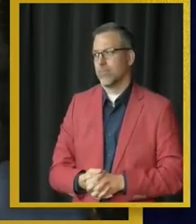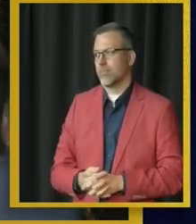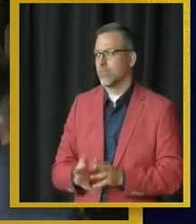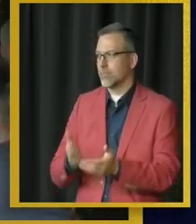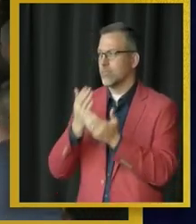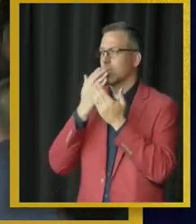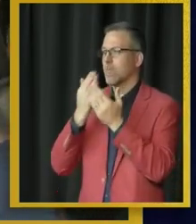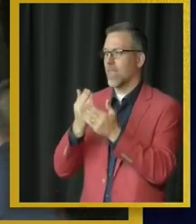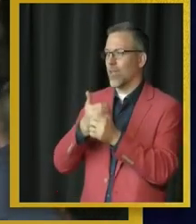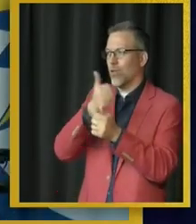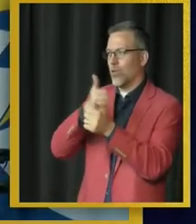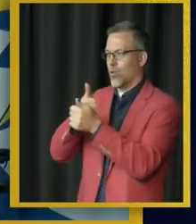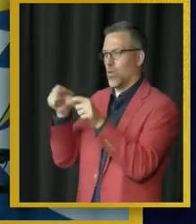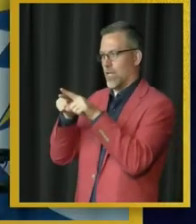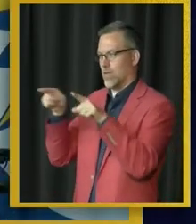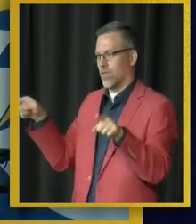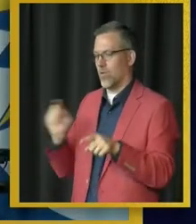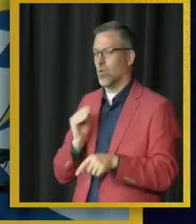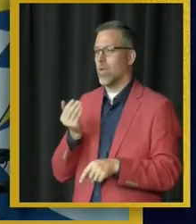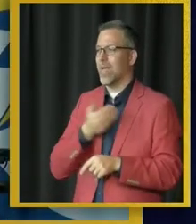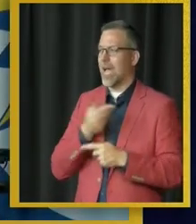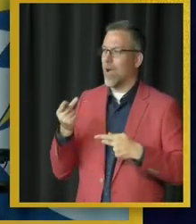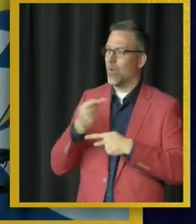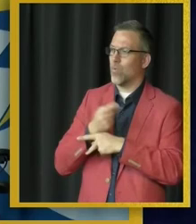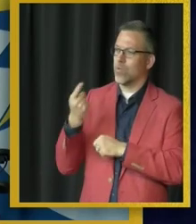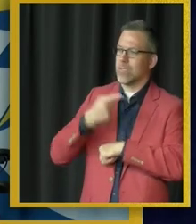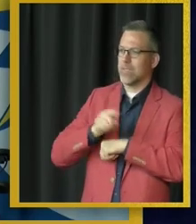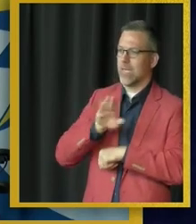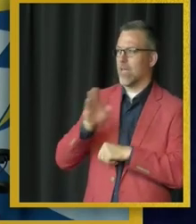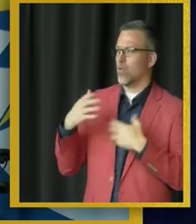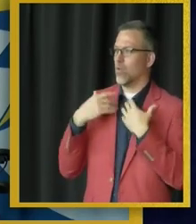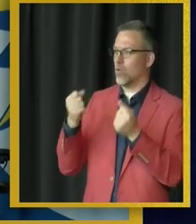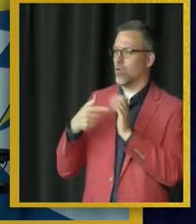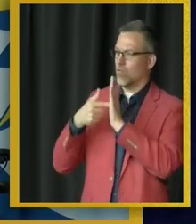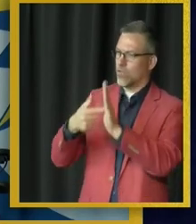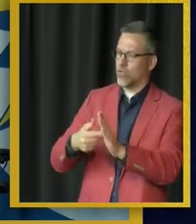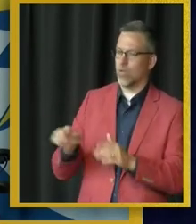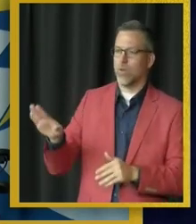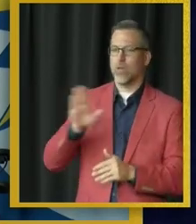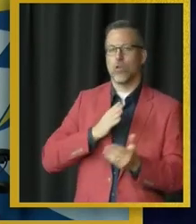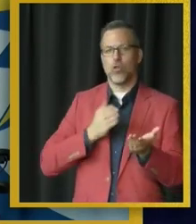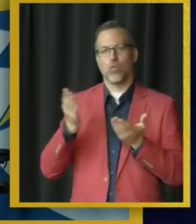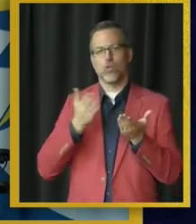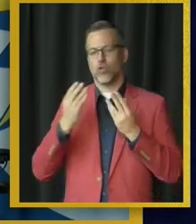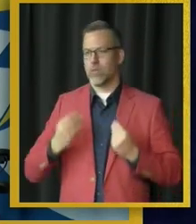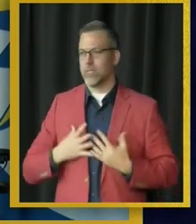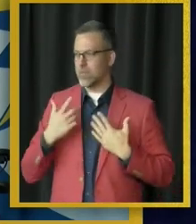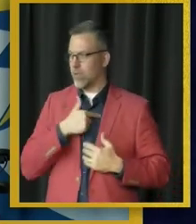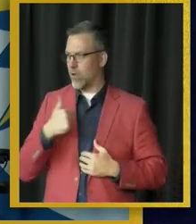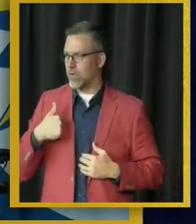Of you. On our darkest day, your courage shone through. Your service inspires us. You are our